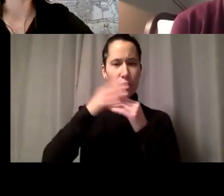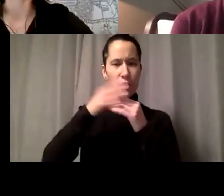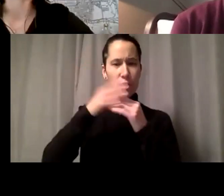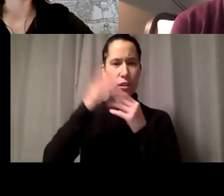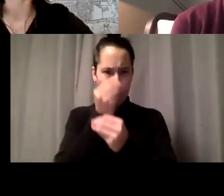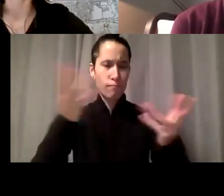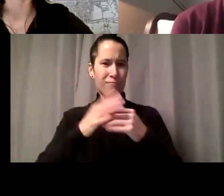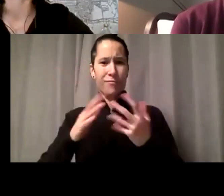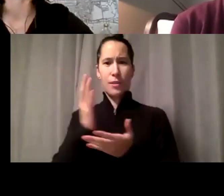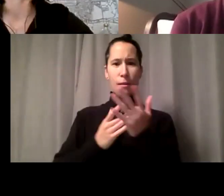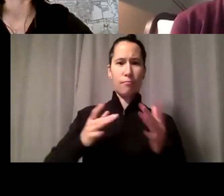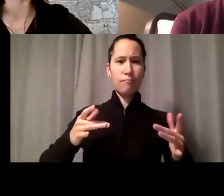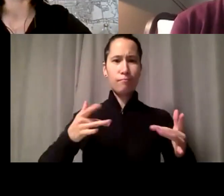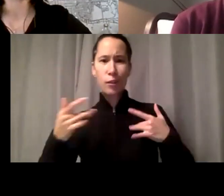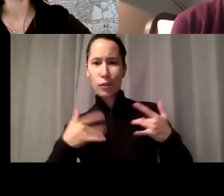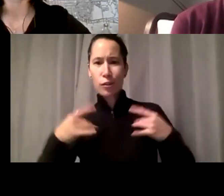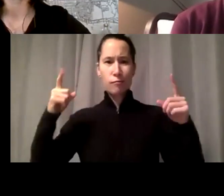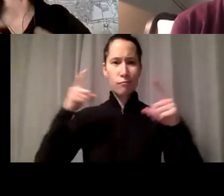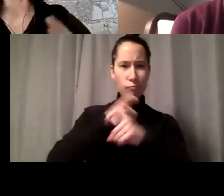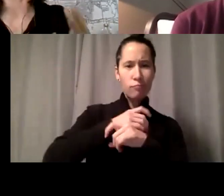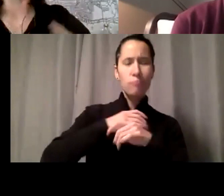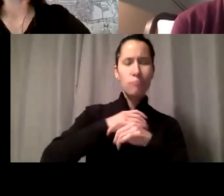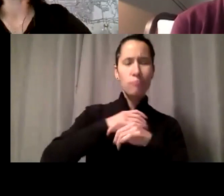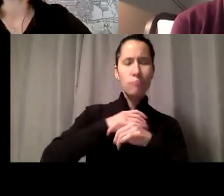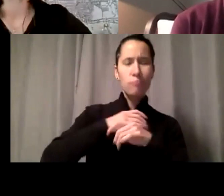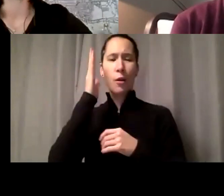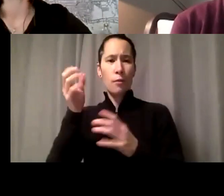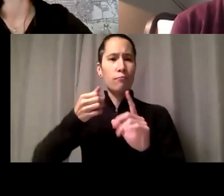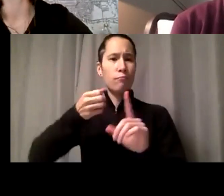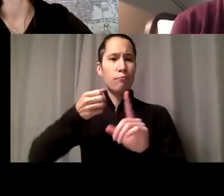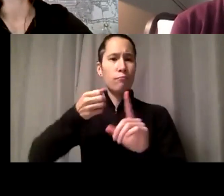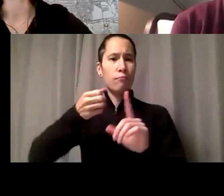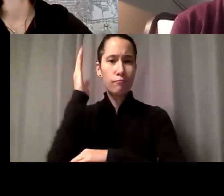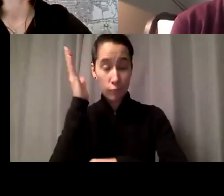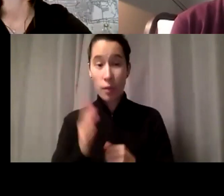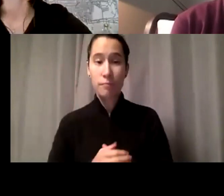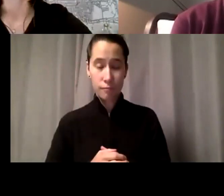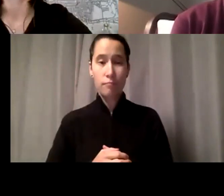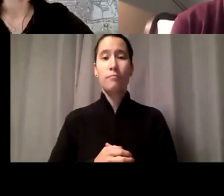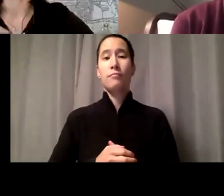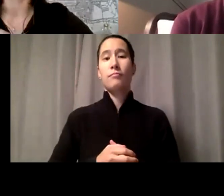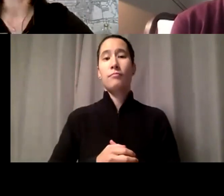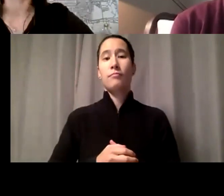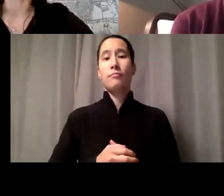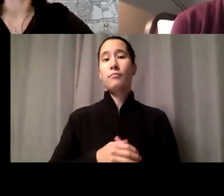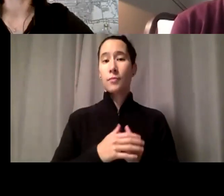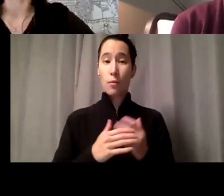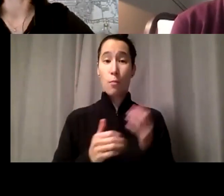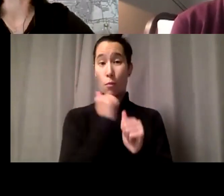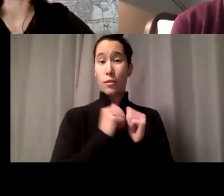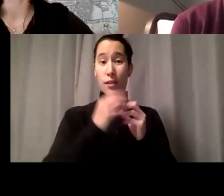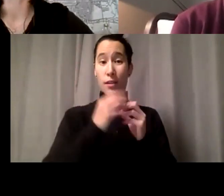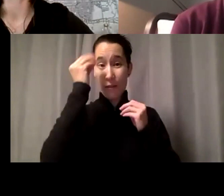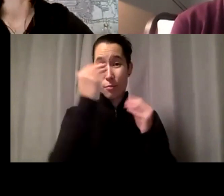with the Ministry of Health and with others. We built the agenda around answering your questions. And so we'll finish with